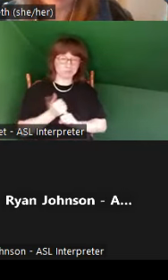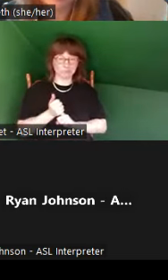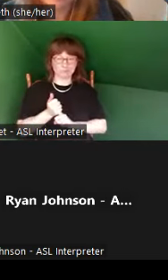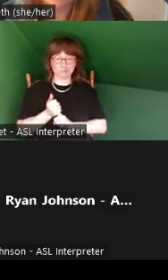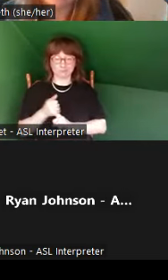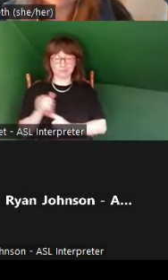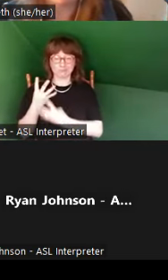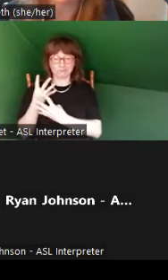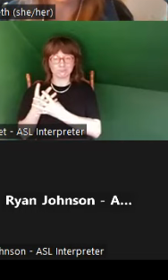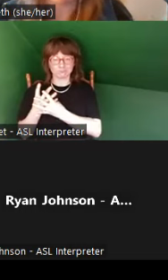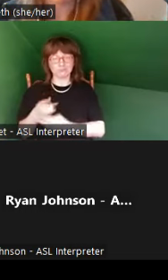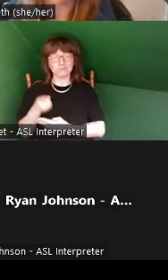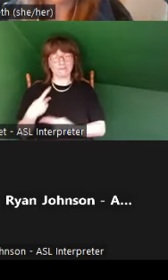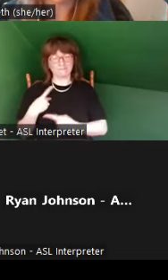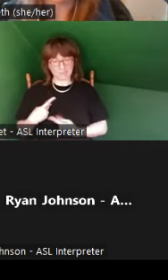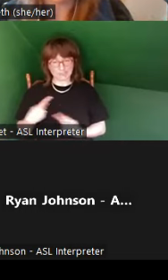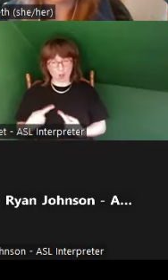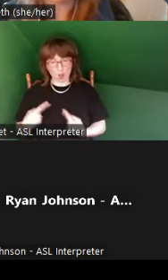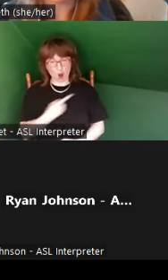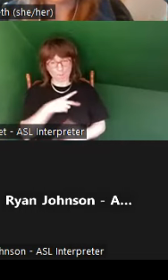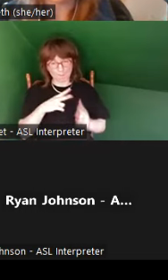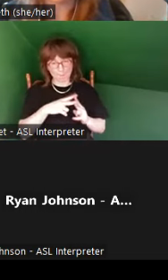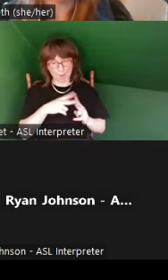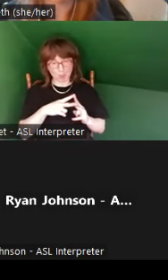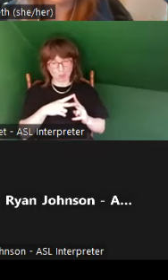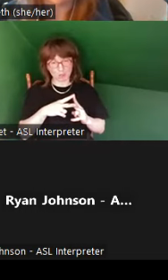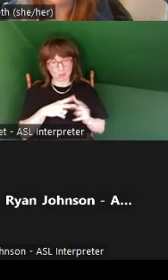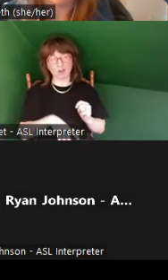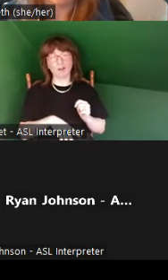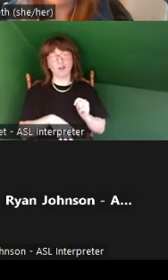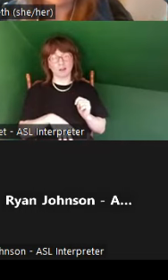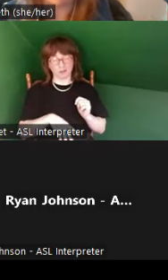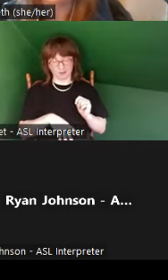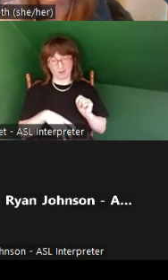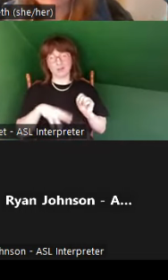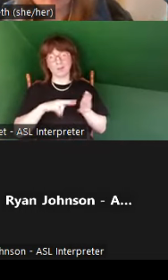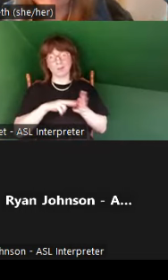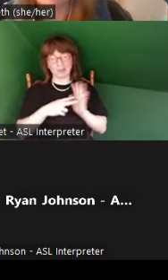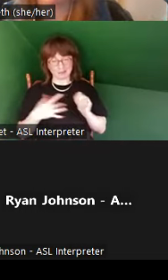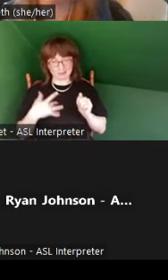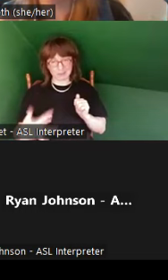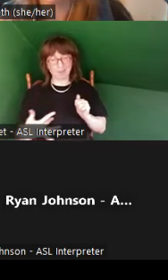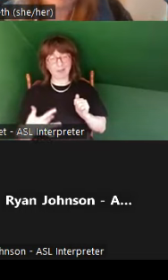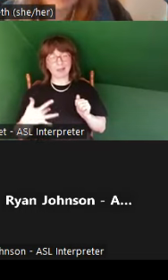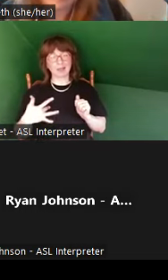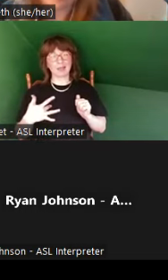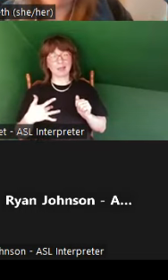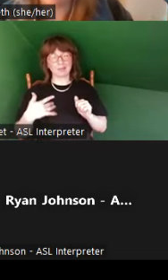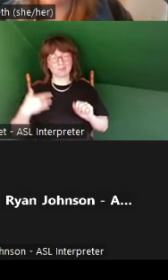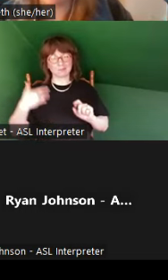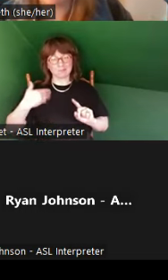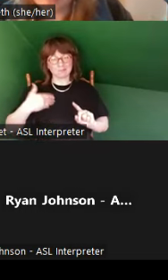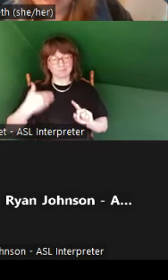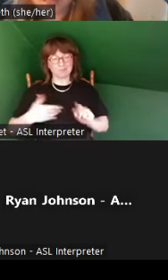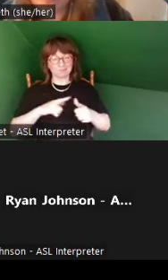a partner, it's very likely that it was the culmination of a series of failed